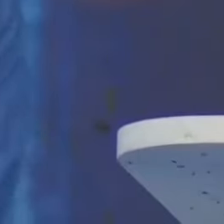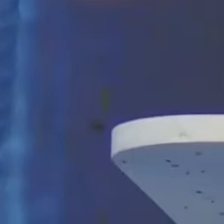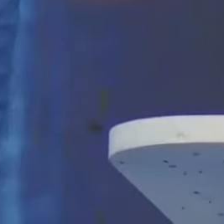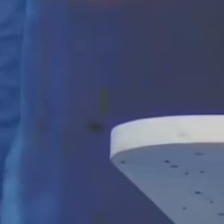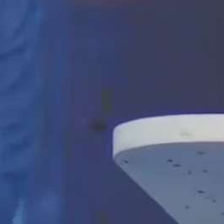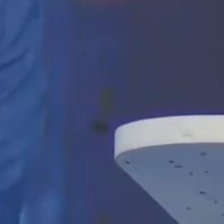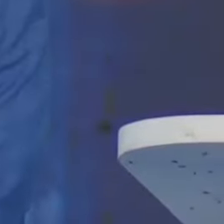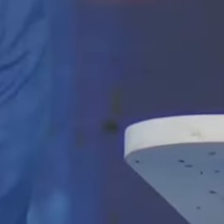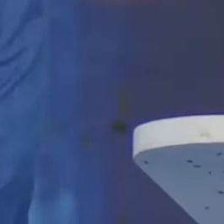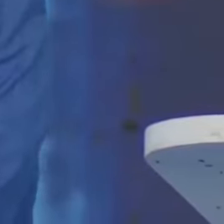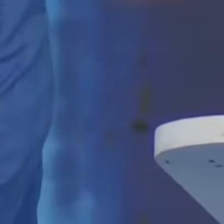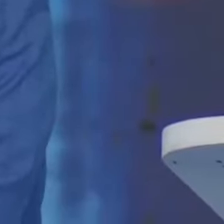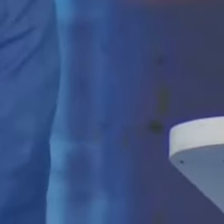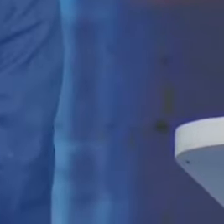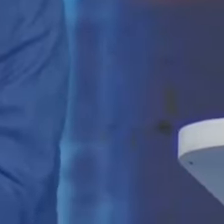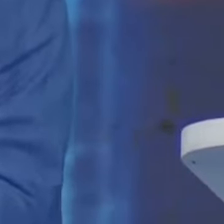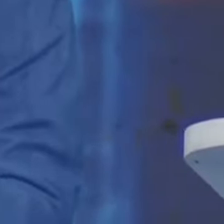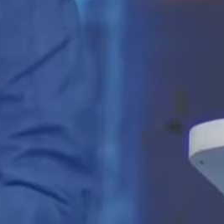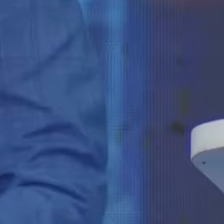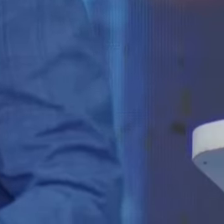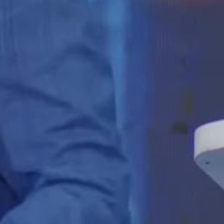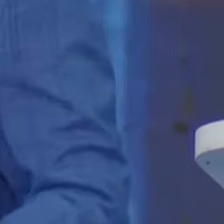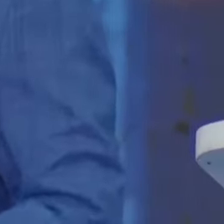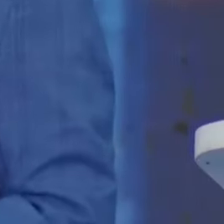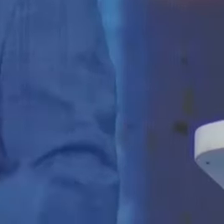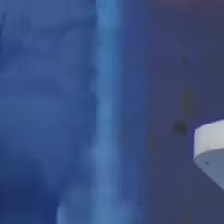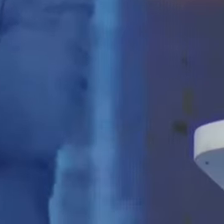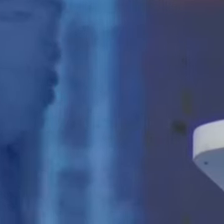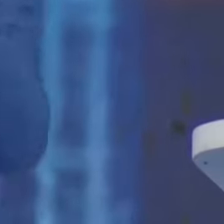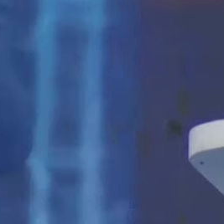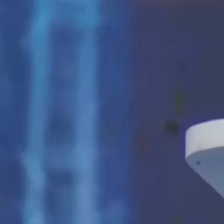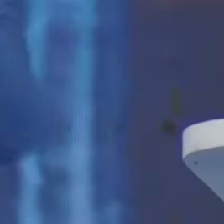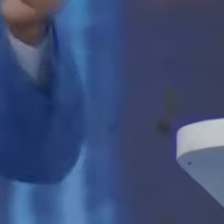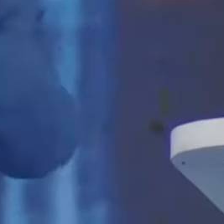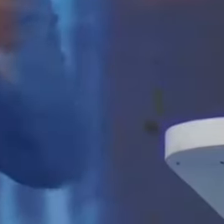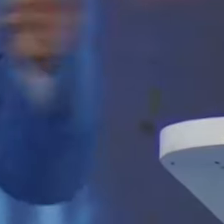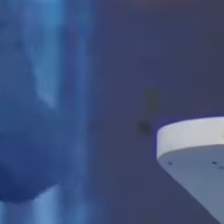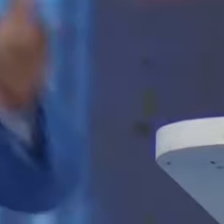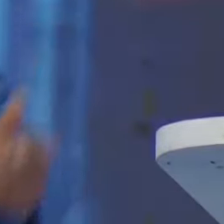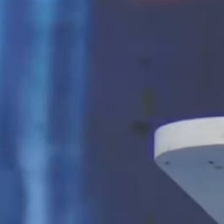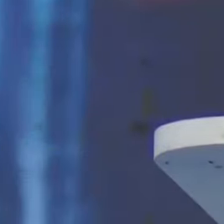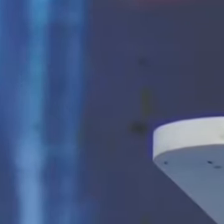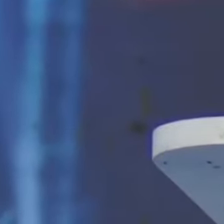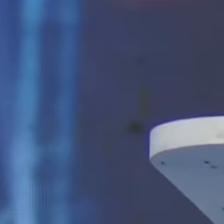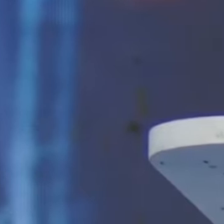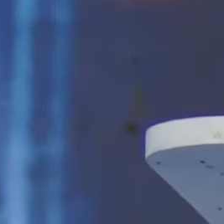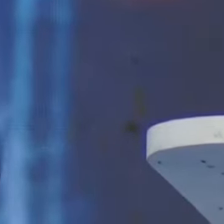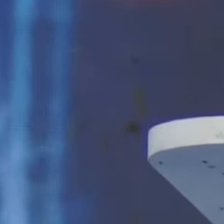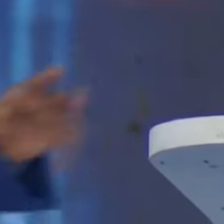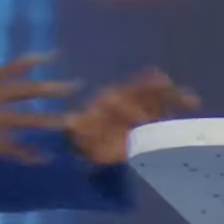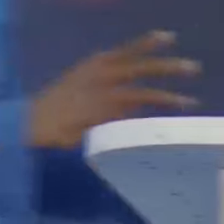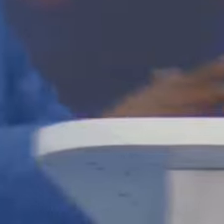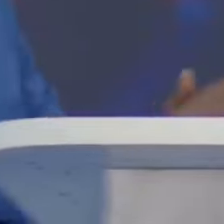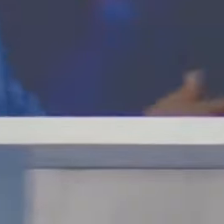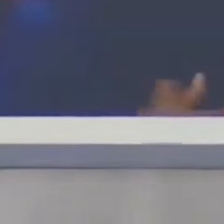person, labor with another person, achieve with another person, because two are better than one.